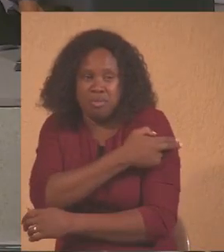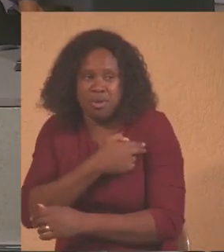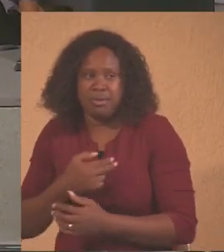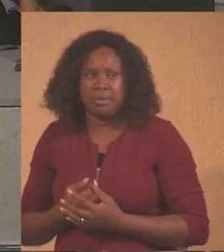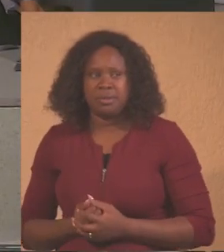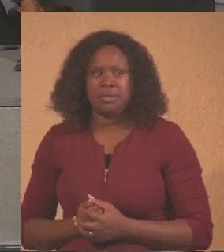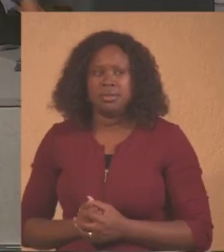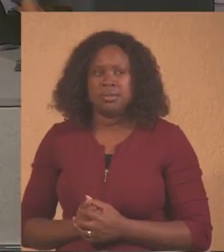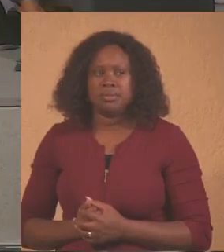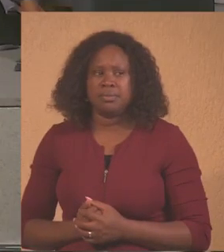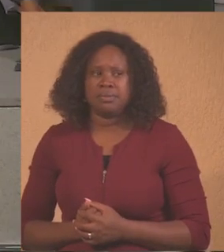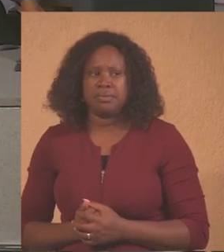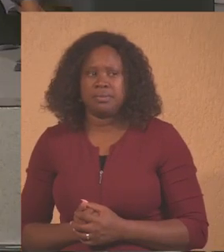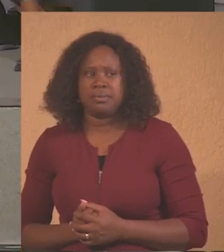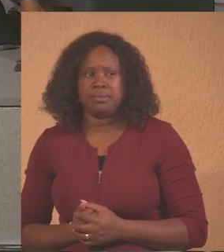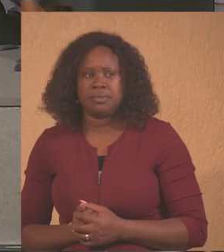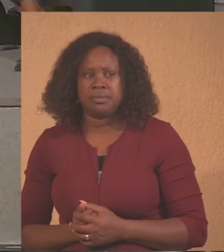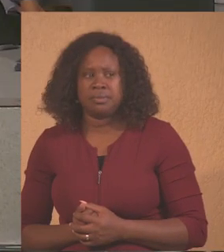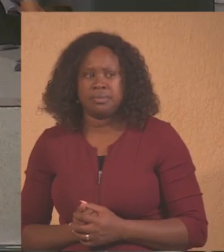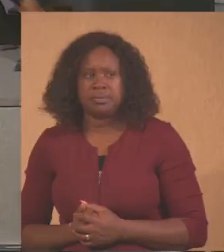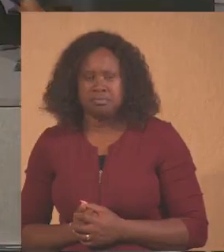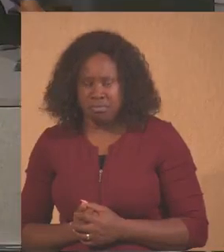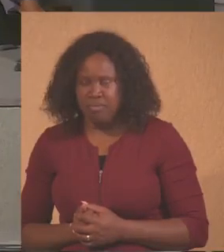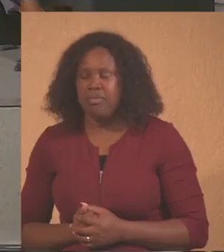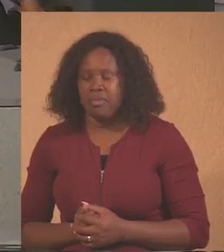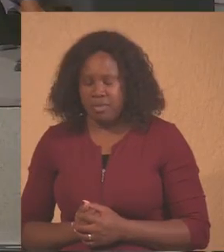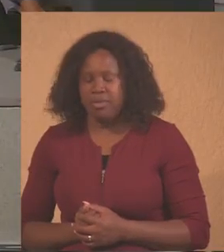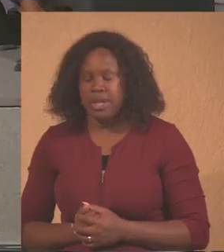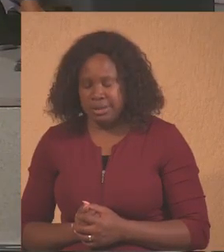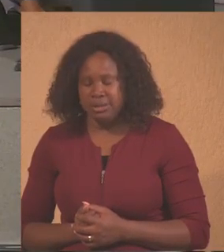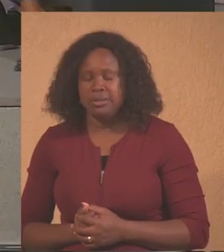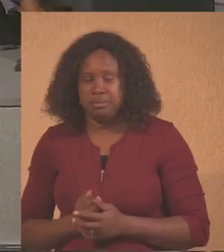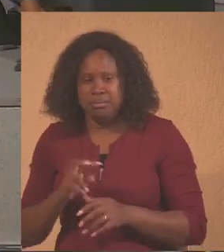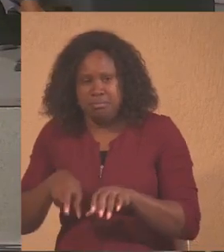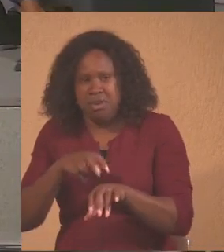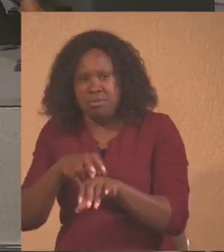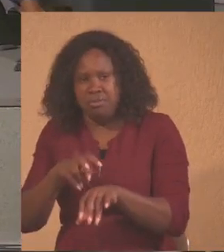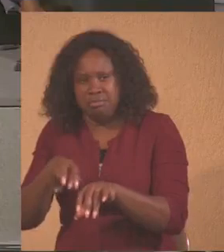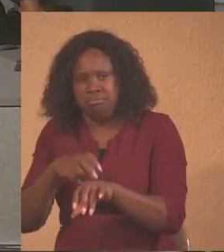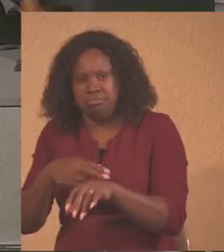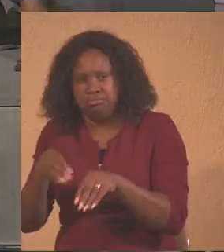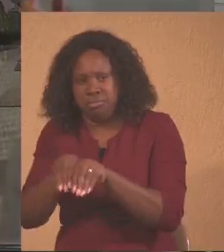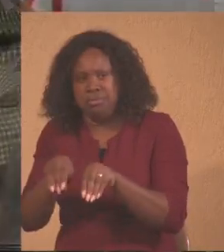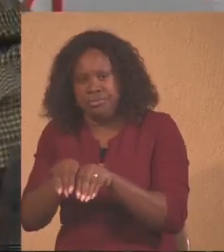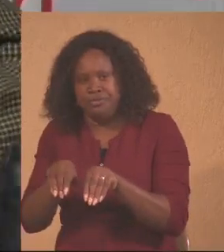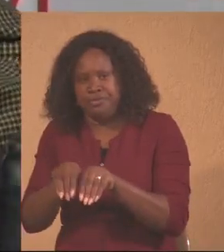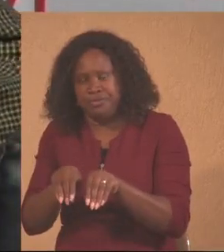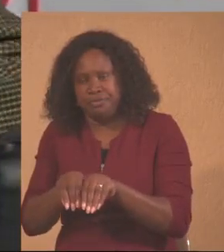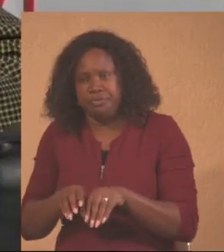Provisions are made. It's arrangement of,